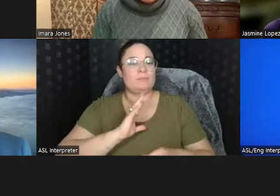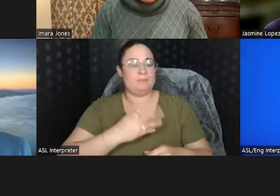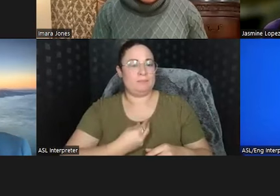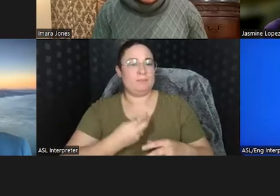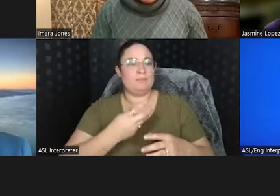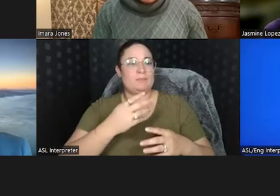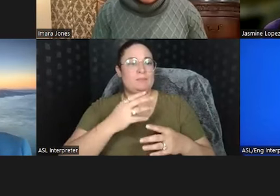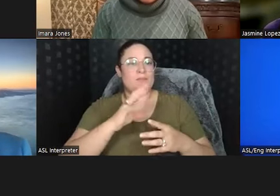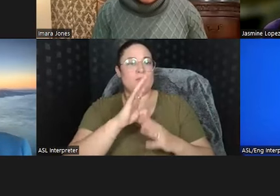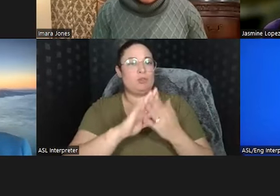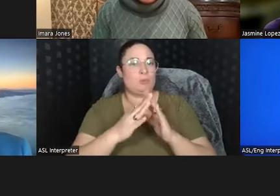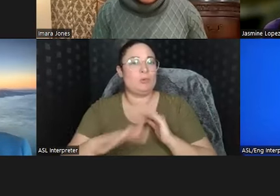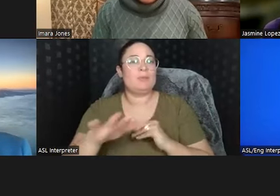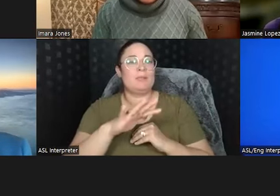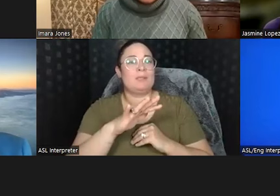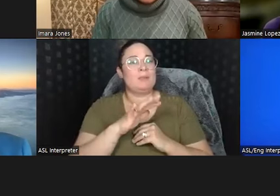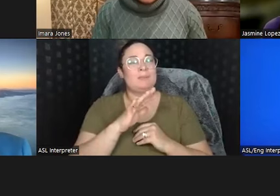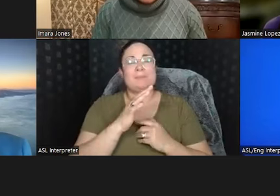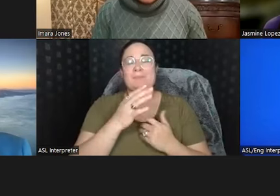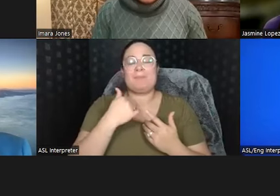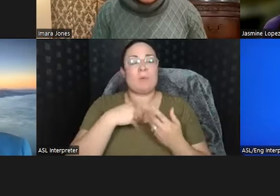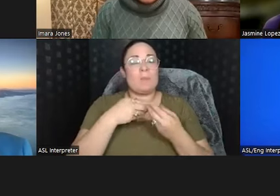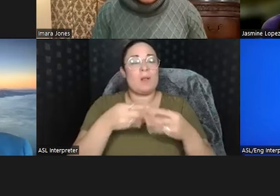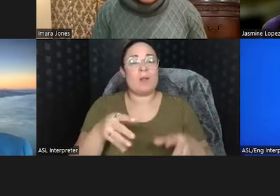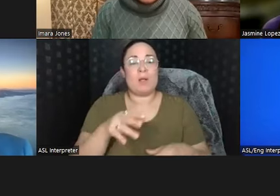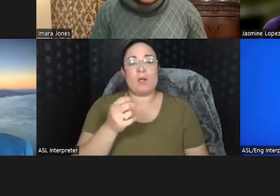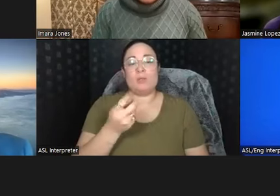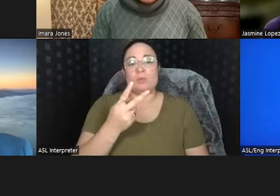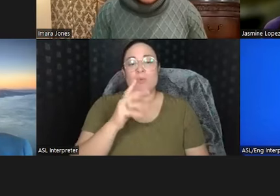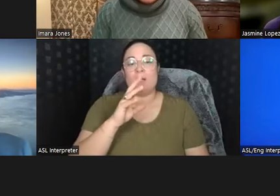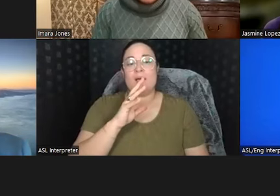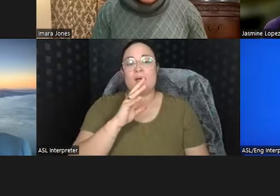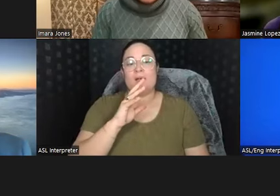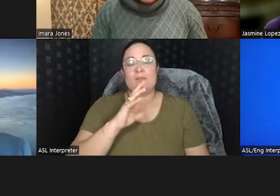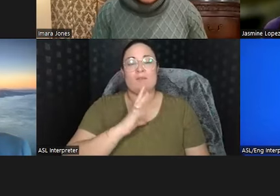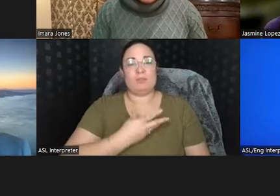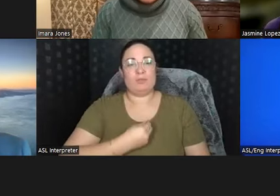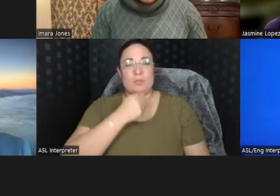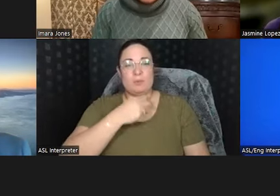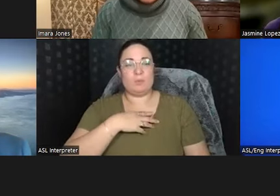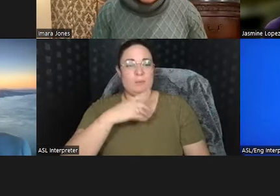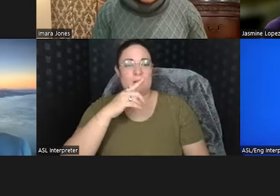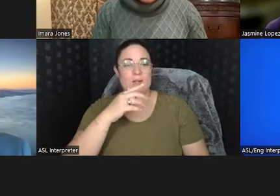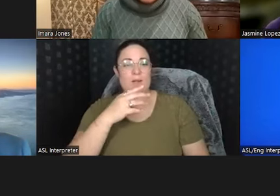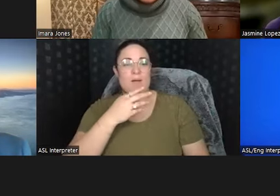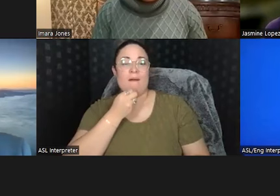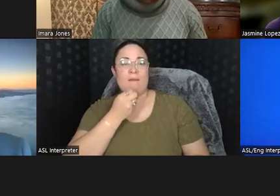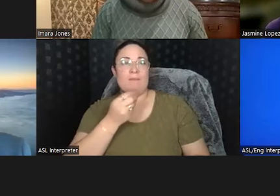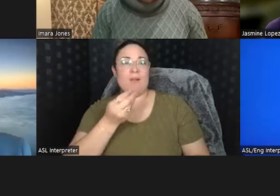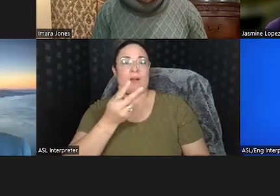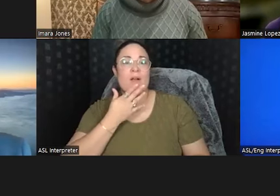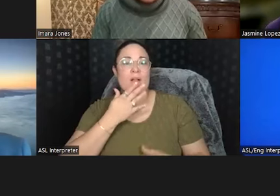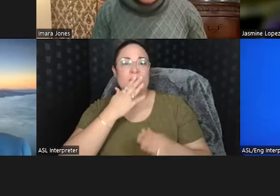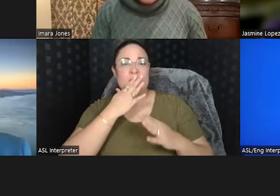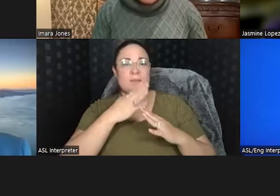That's really essential. As I said, we've lost 12 trans women of color in New York City, and the silence